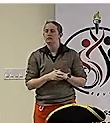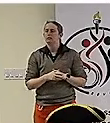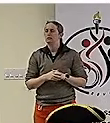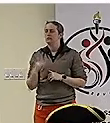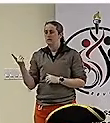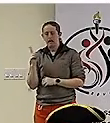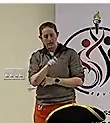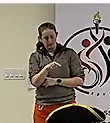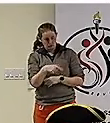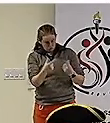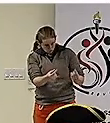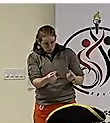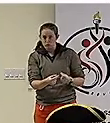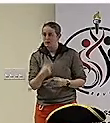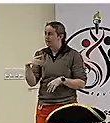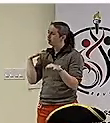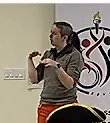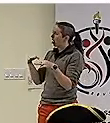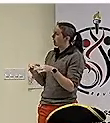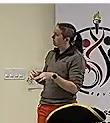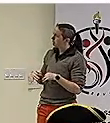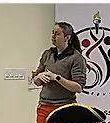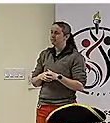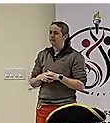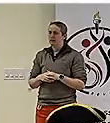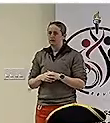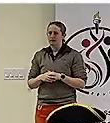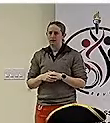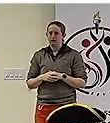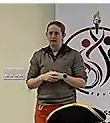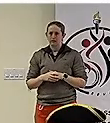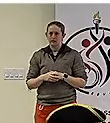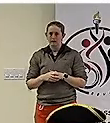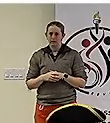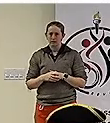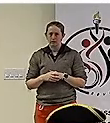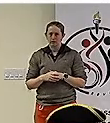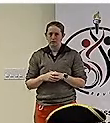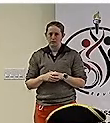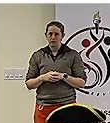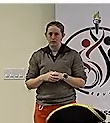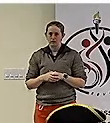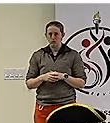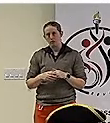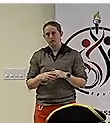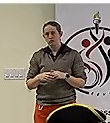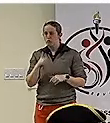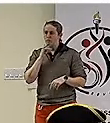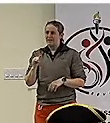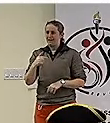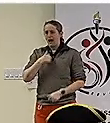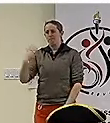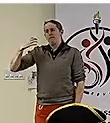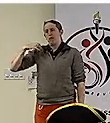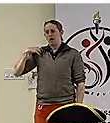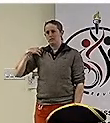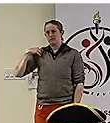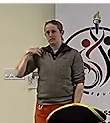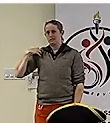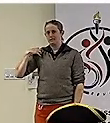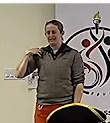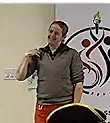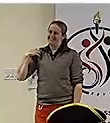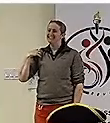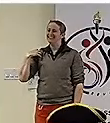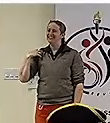him what he did, he started to tell her, and then he said, well, really, my job is I'm Bob's boss. So, and I